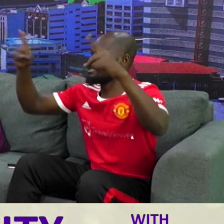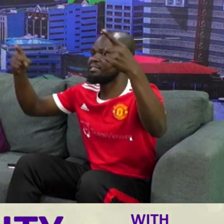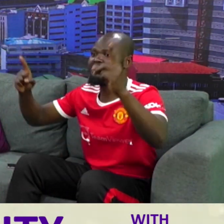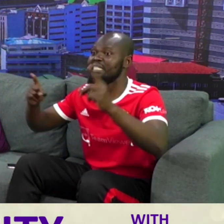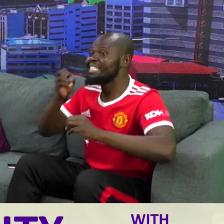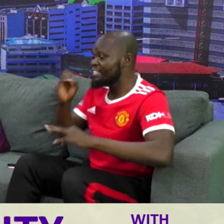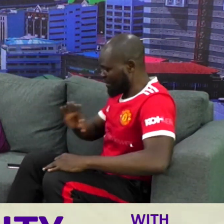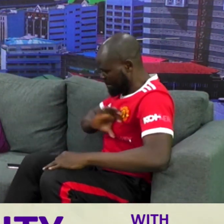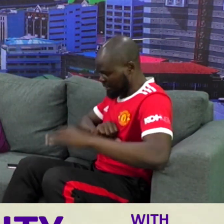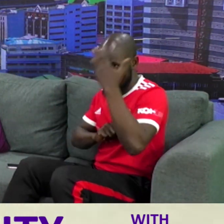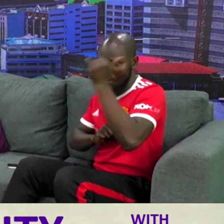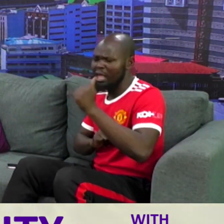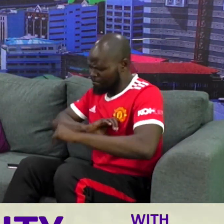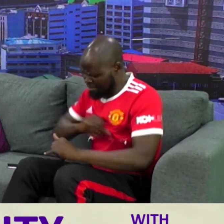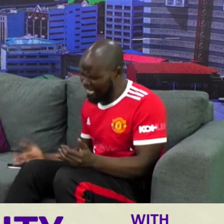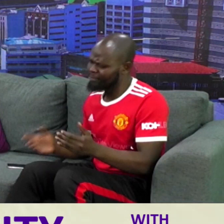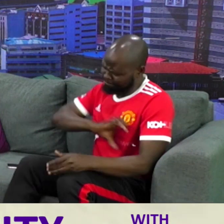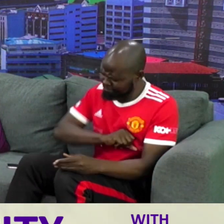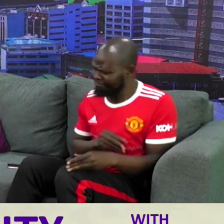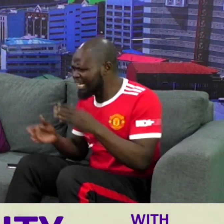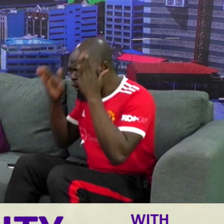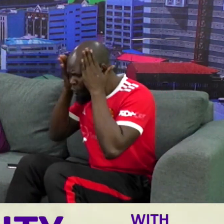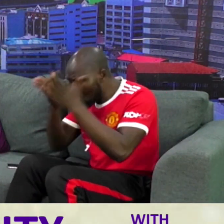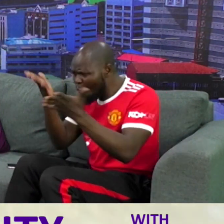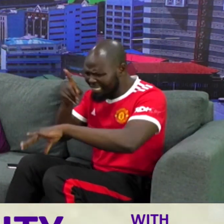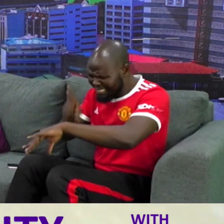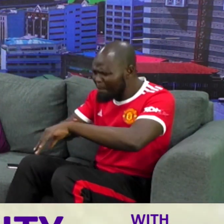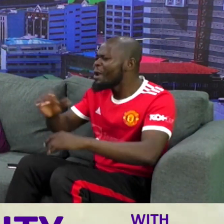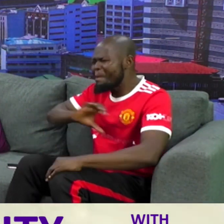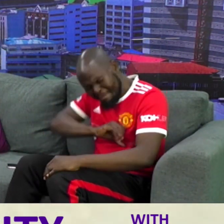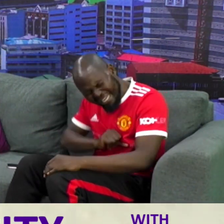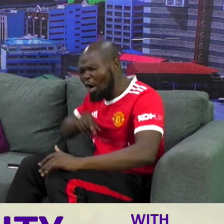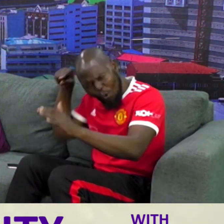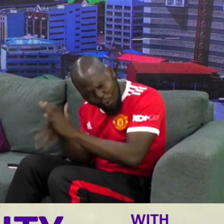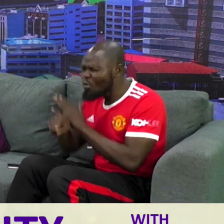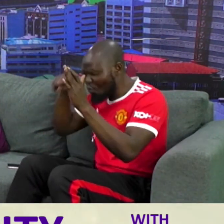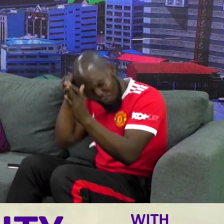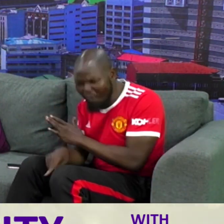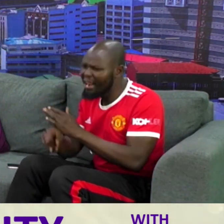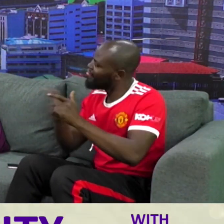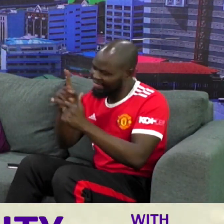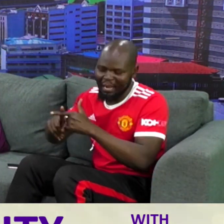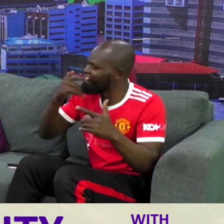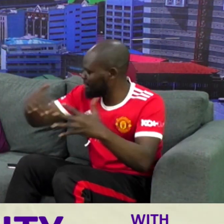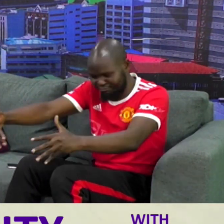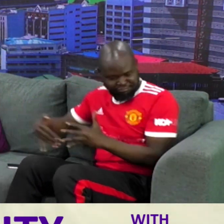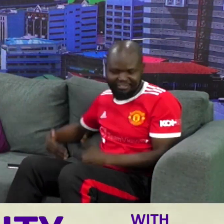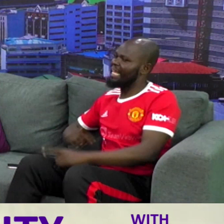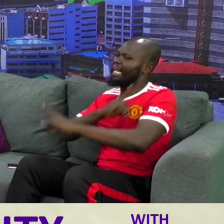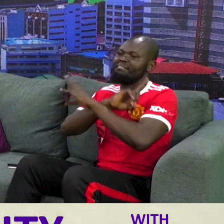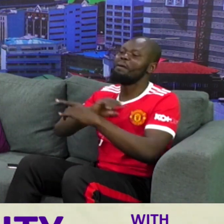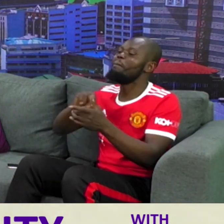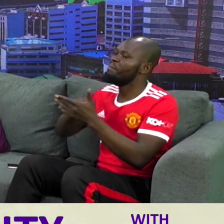fouls. I think if they really deploy a lot of discipline, then and they work with a lot of patience, they have to